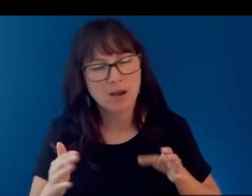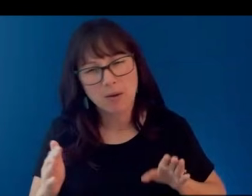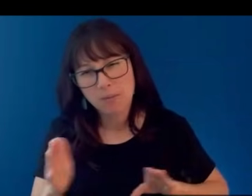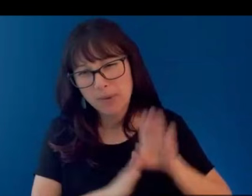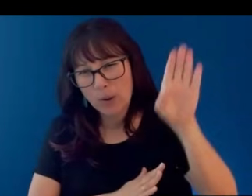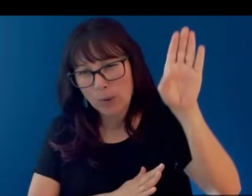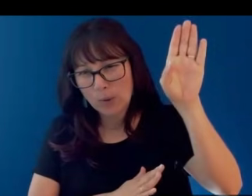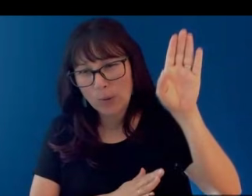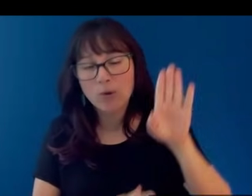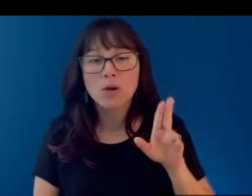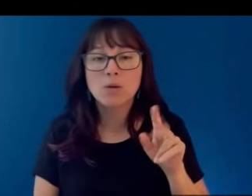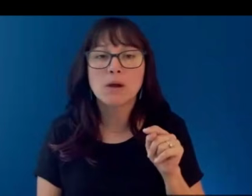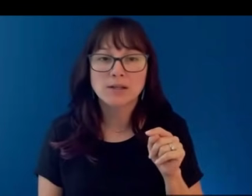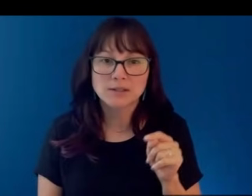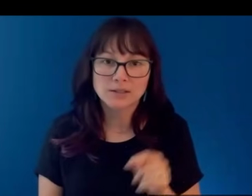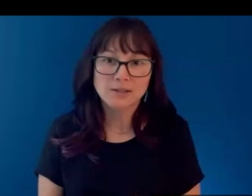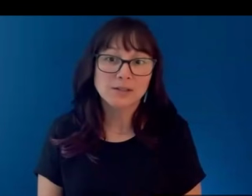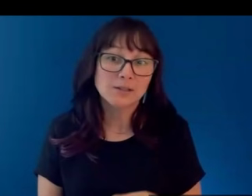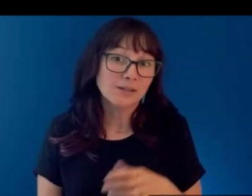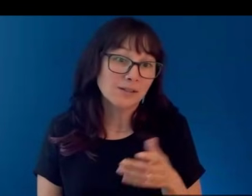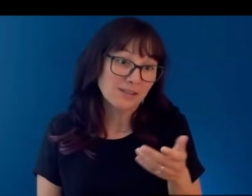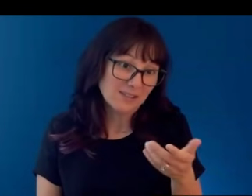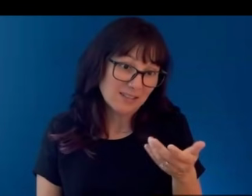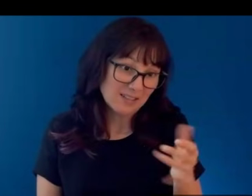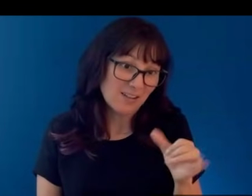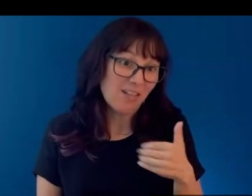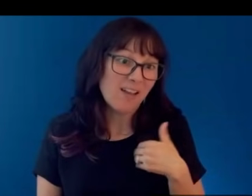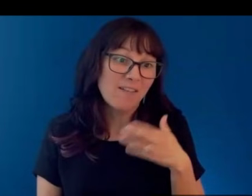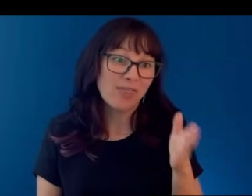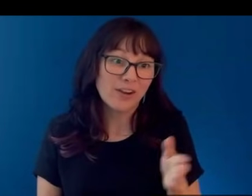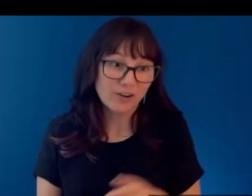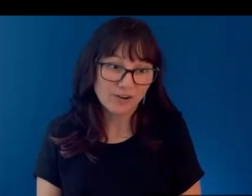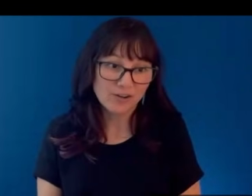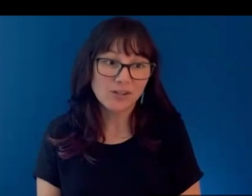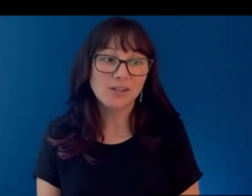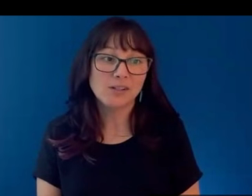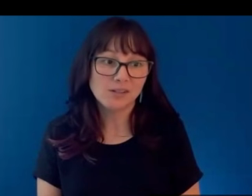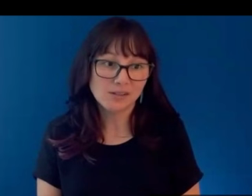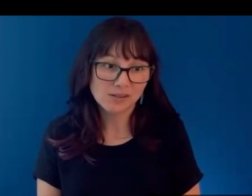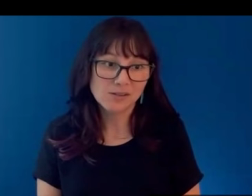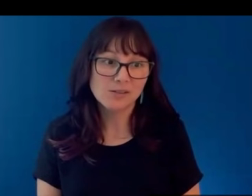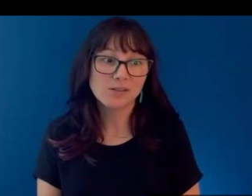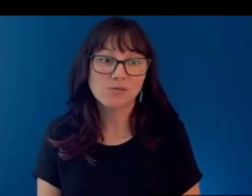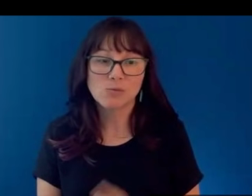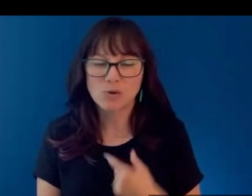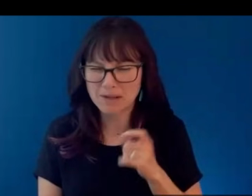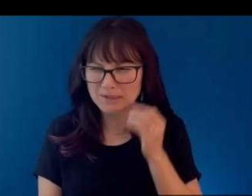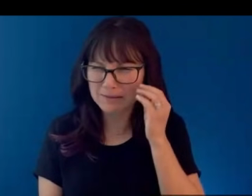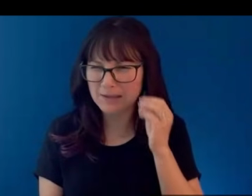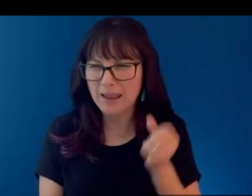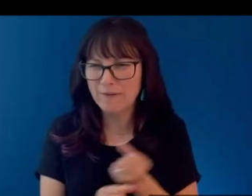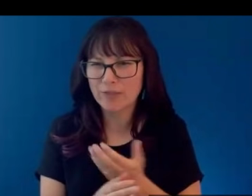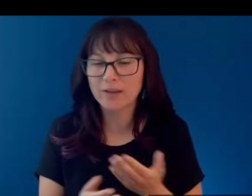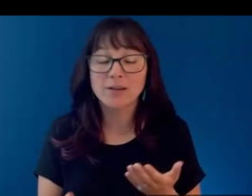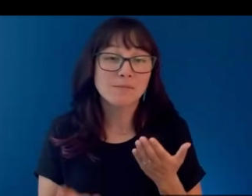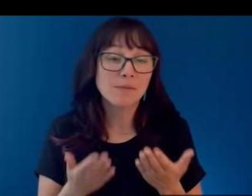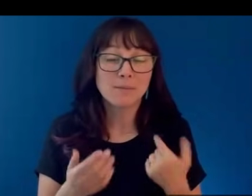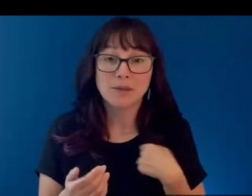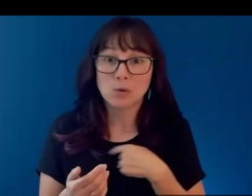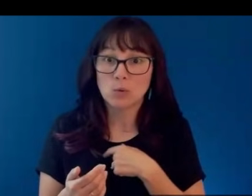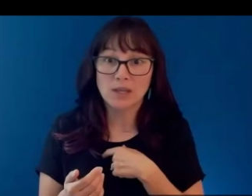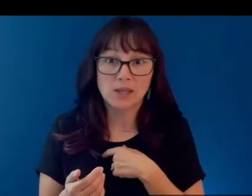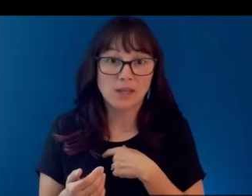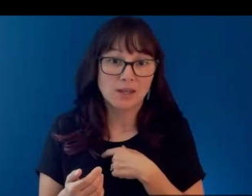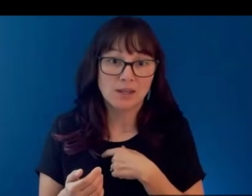roof, but it's there. Yeah, and we need to consider everything. Yeah, and we may find out that